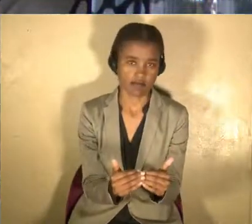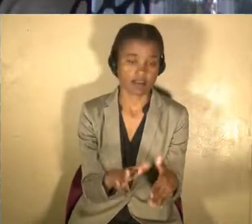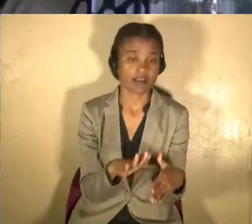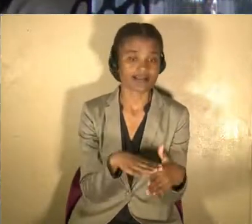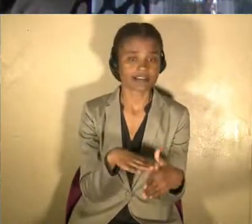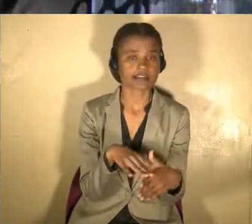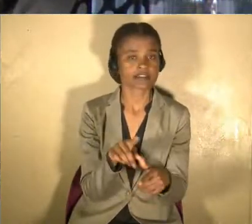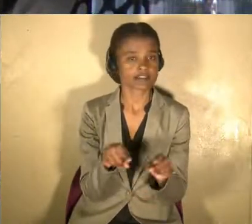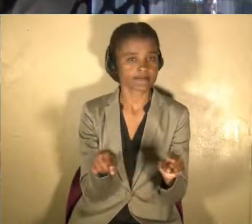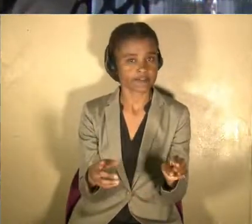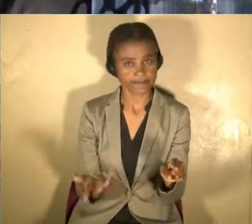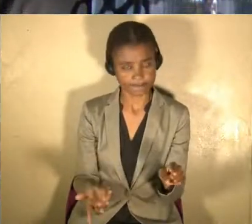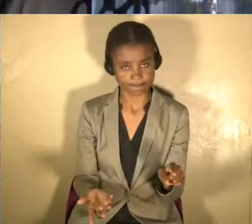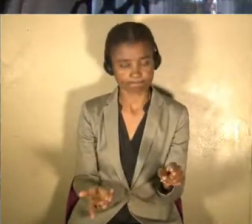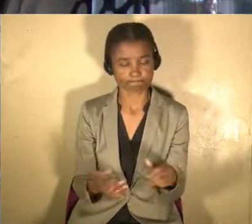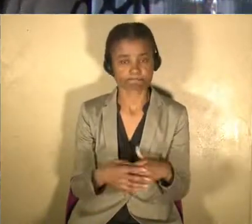ezihlukile.